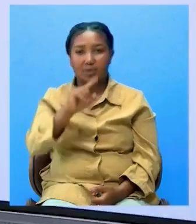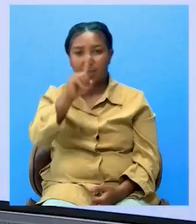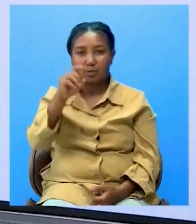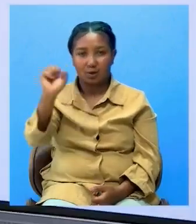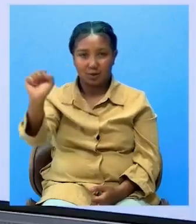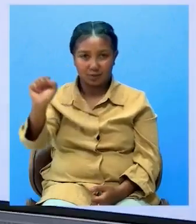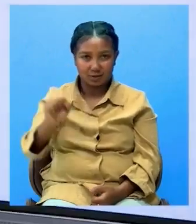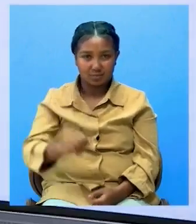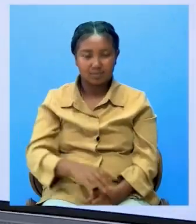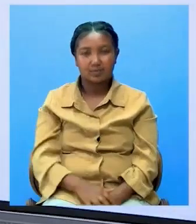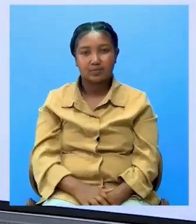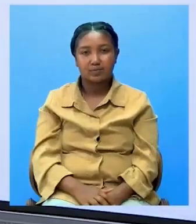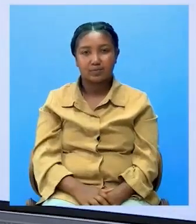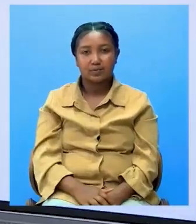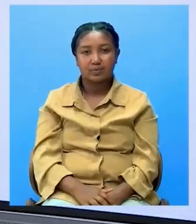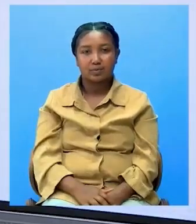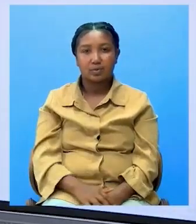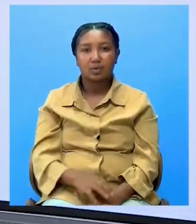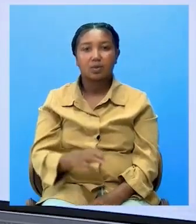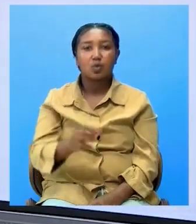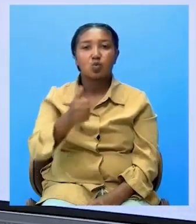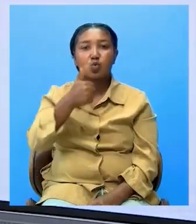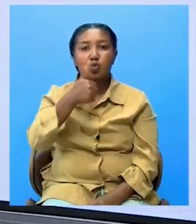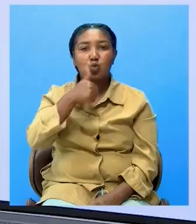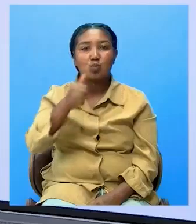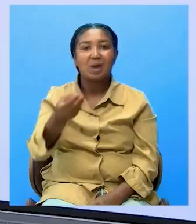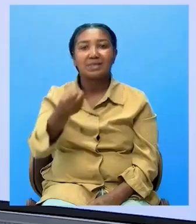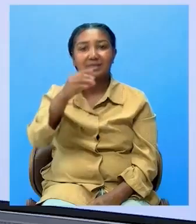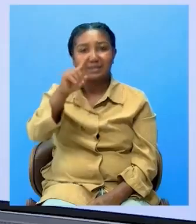apostrophe S. Woman's